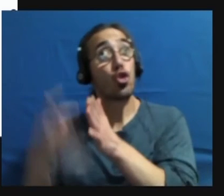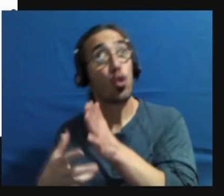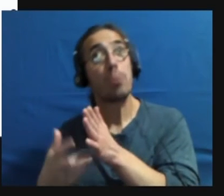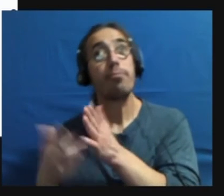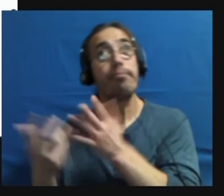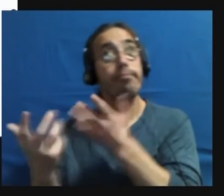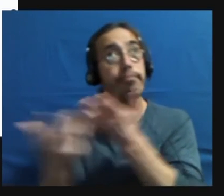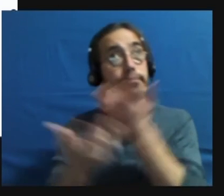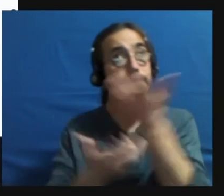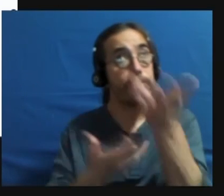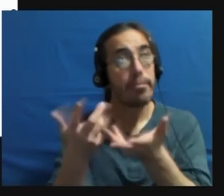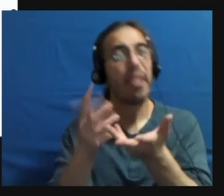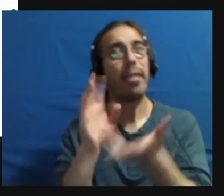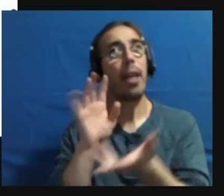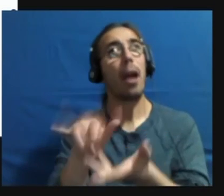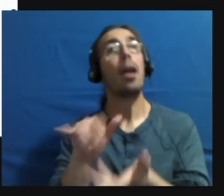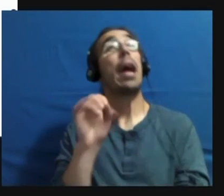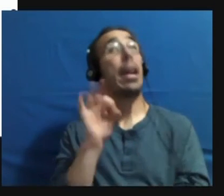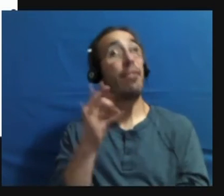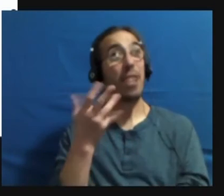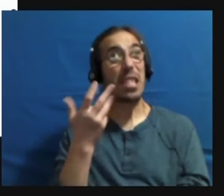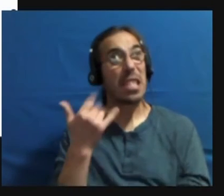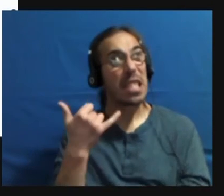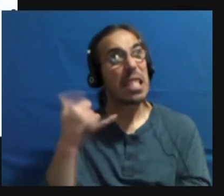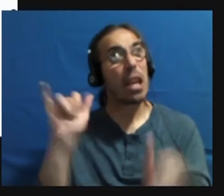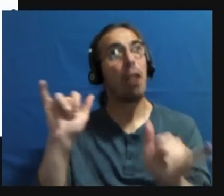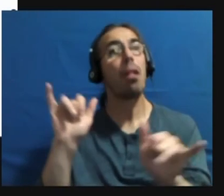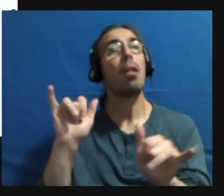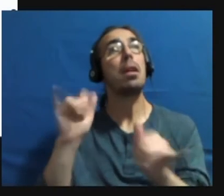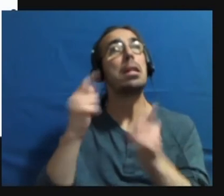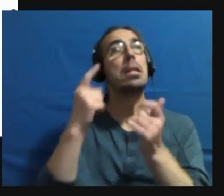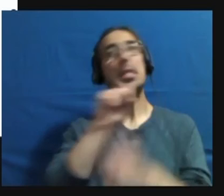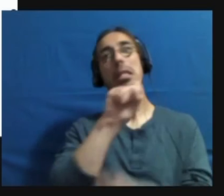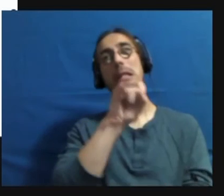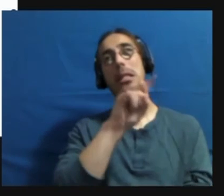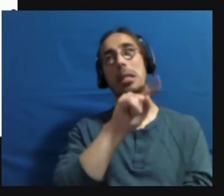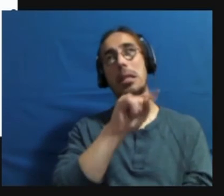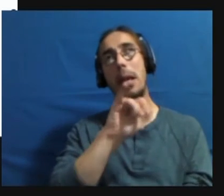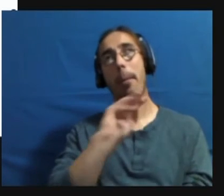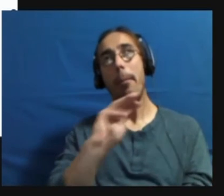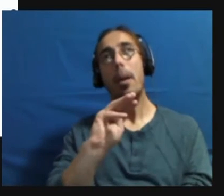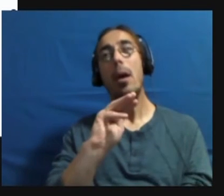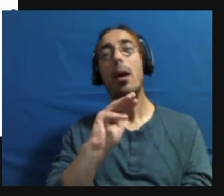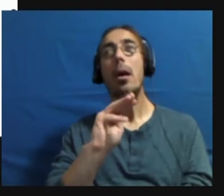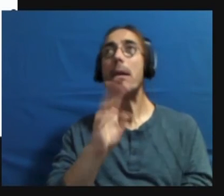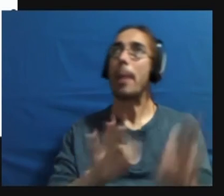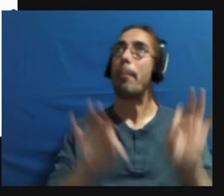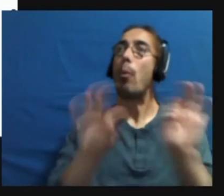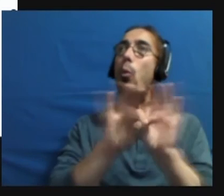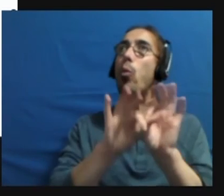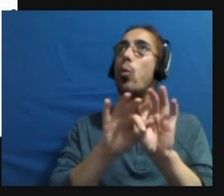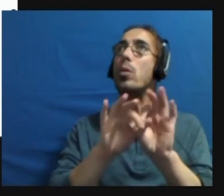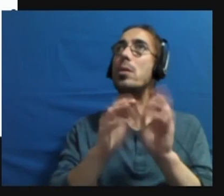things, I would say like trying to find like other